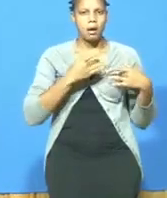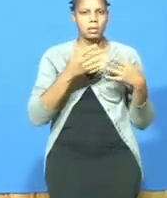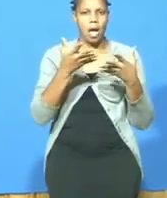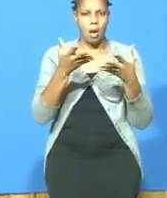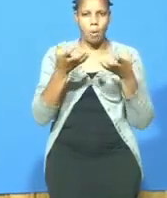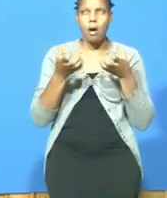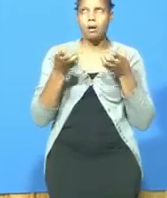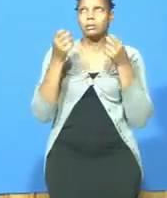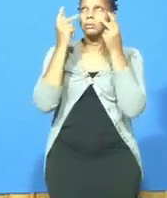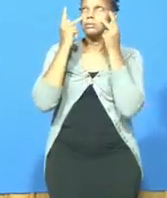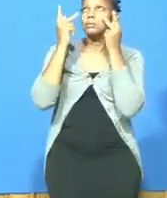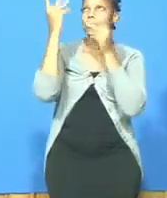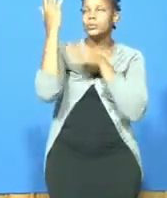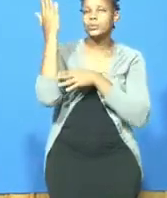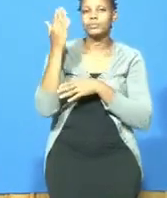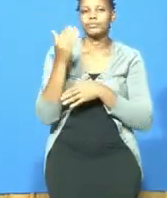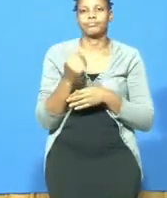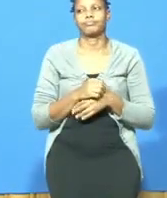you. Sing with us.